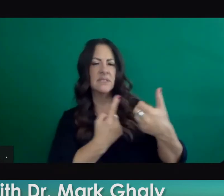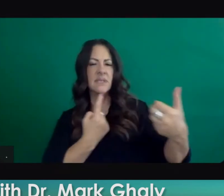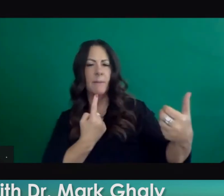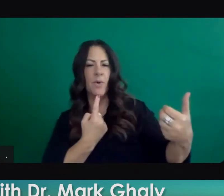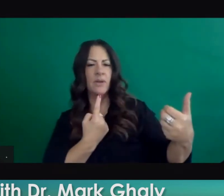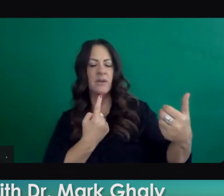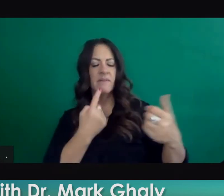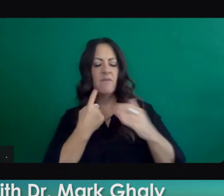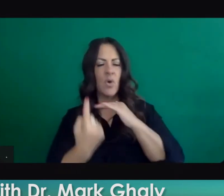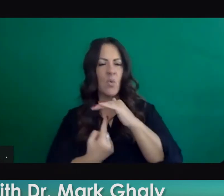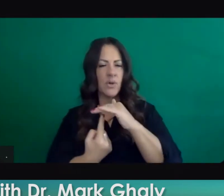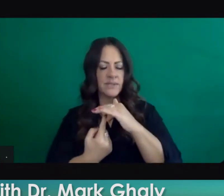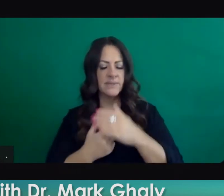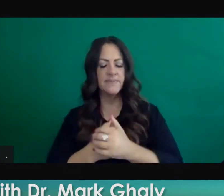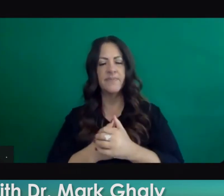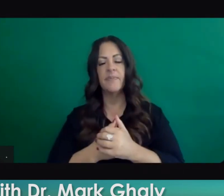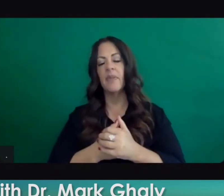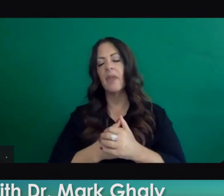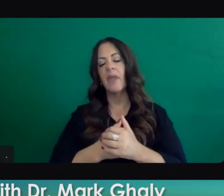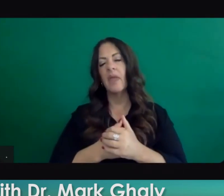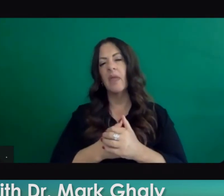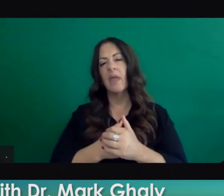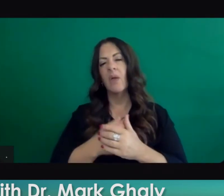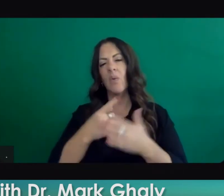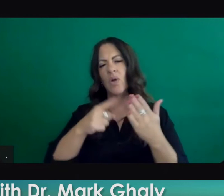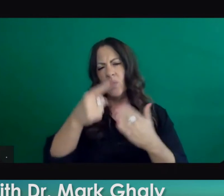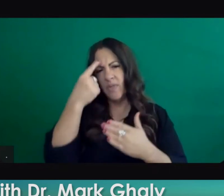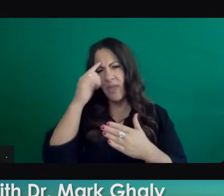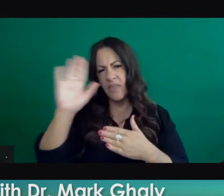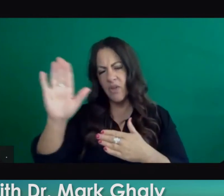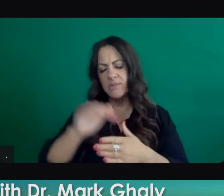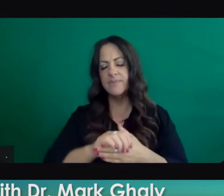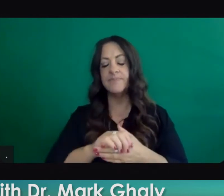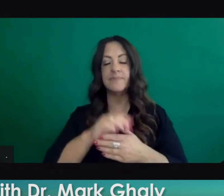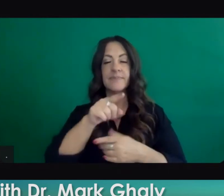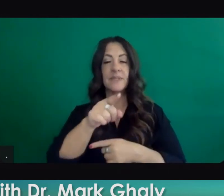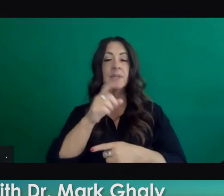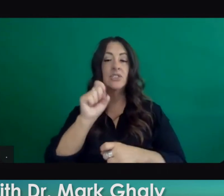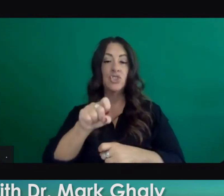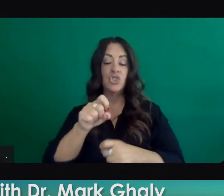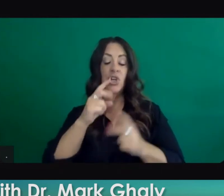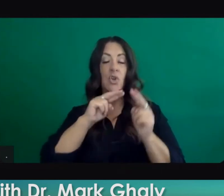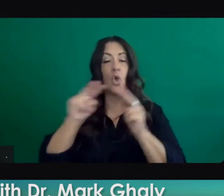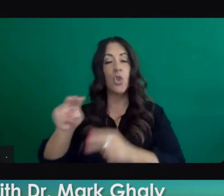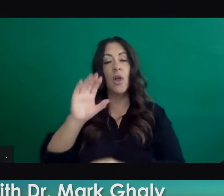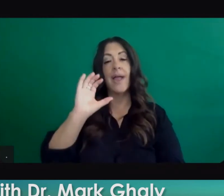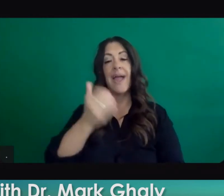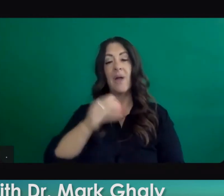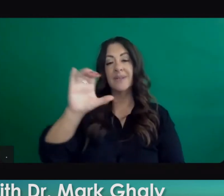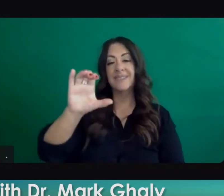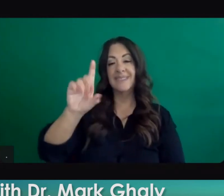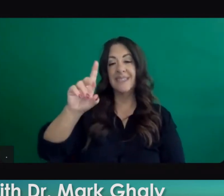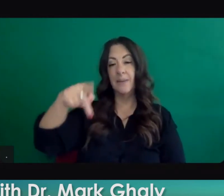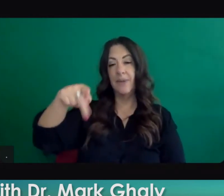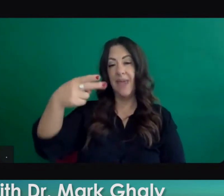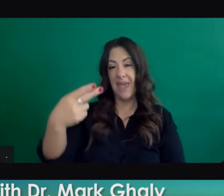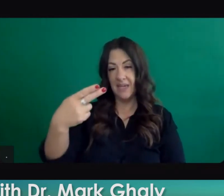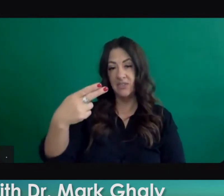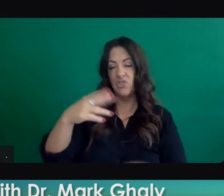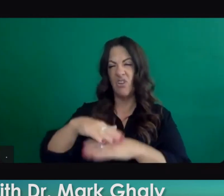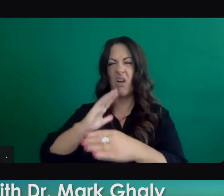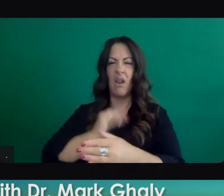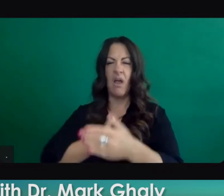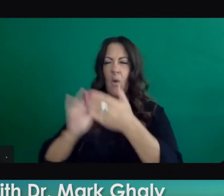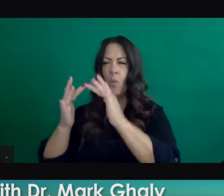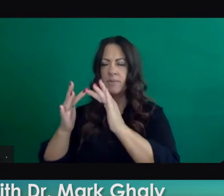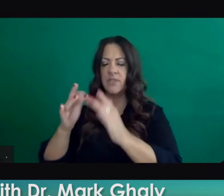Yeah, so to the first, if you go to the CDPH website, you will find some information about the equity measure. Not